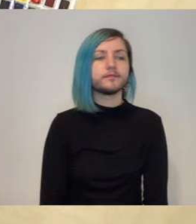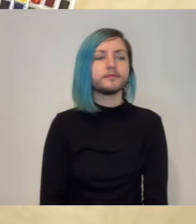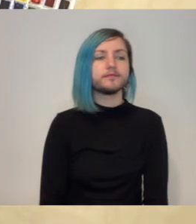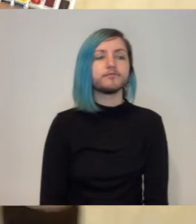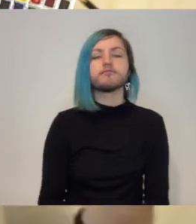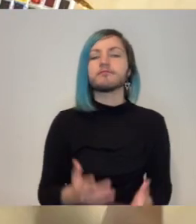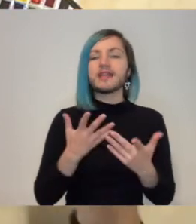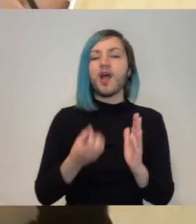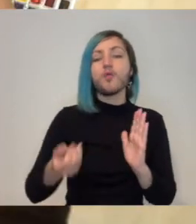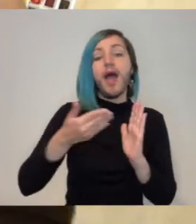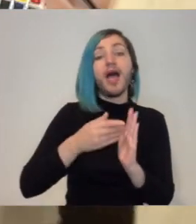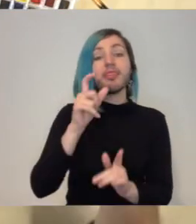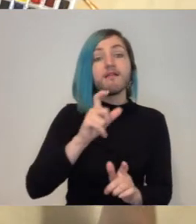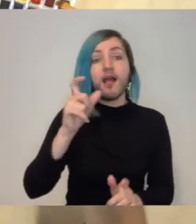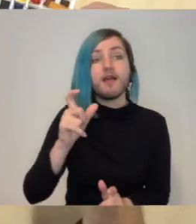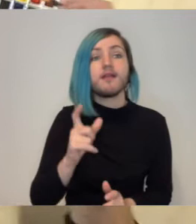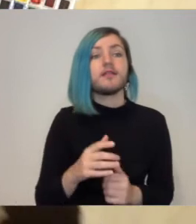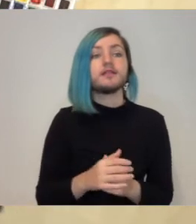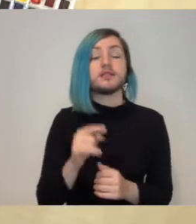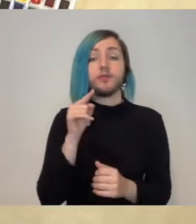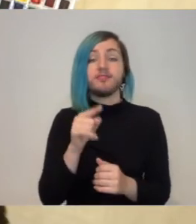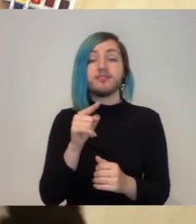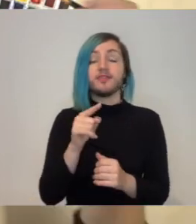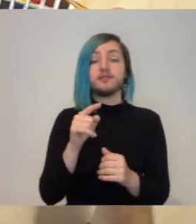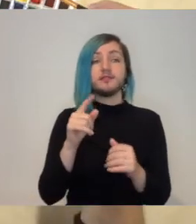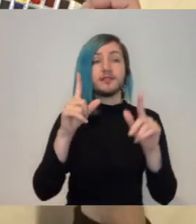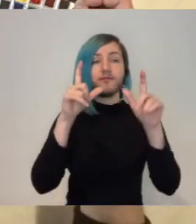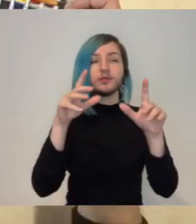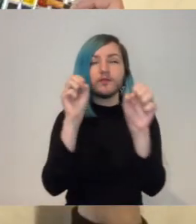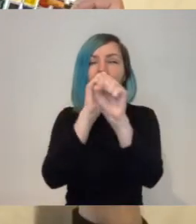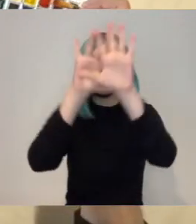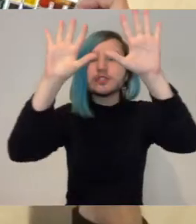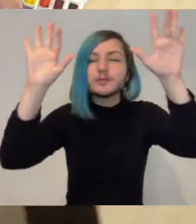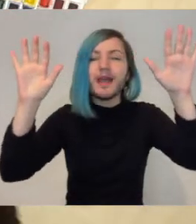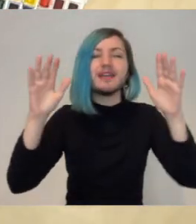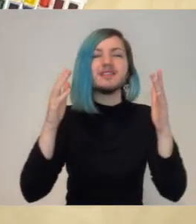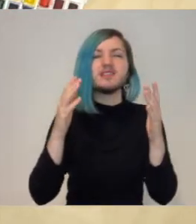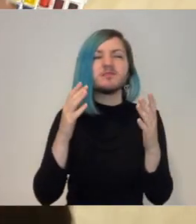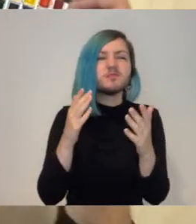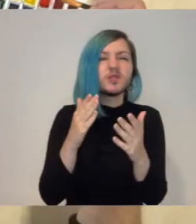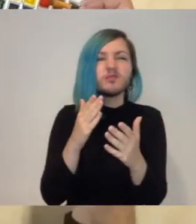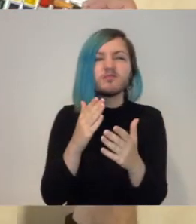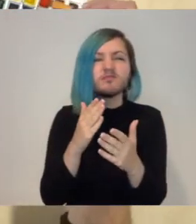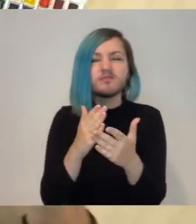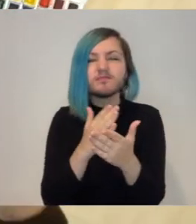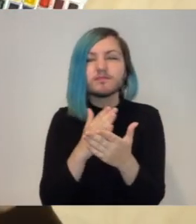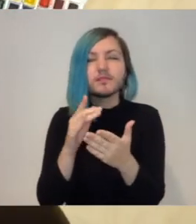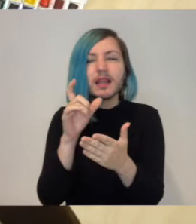The kind of pops of colour. So in this picture of space, it's kind of really picked up the colours of the different planets. I know we